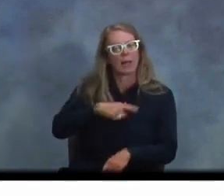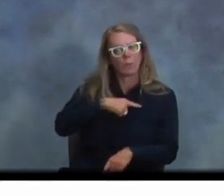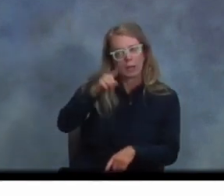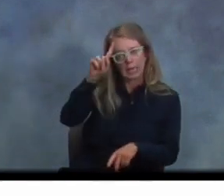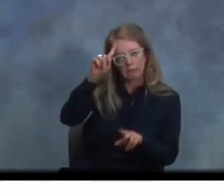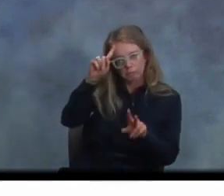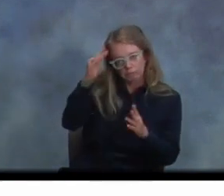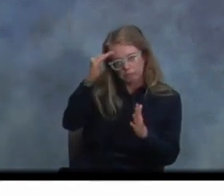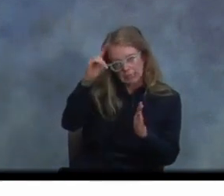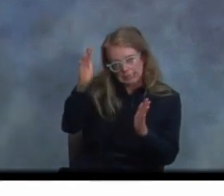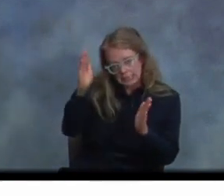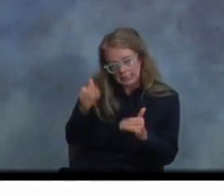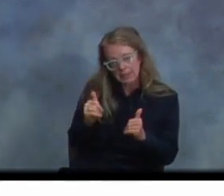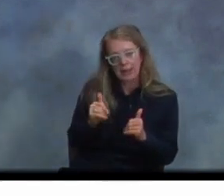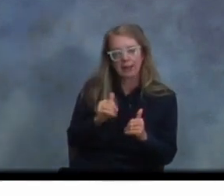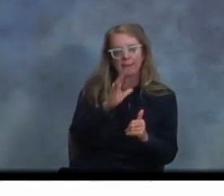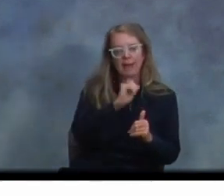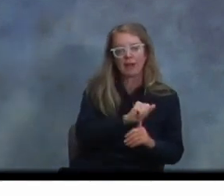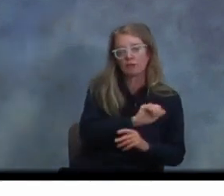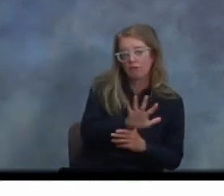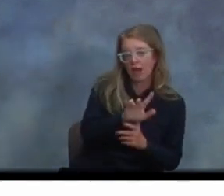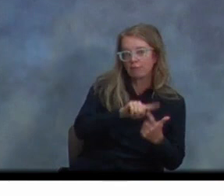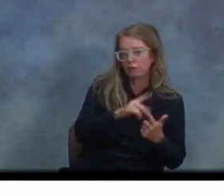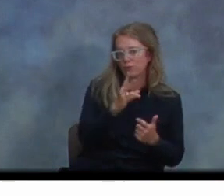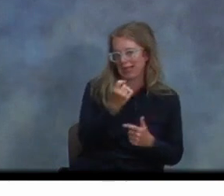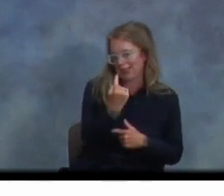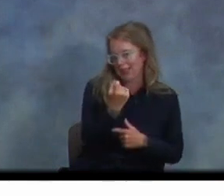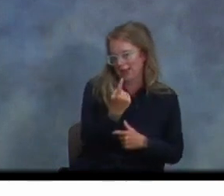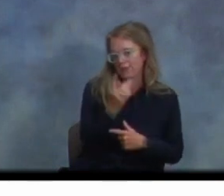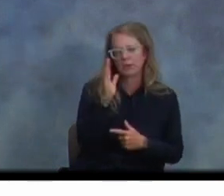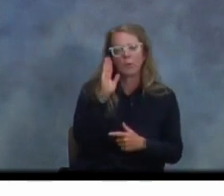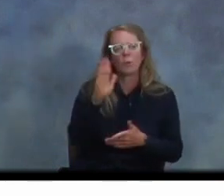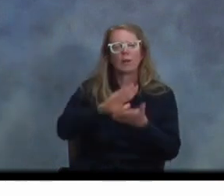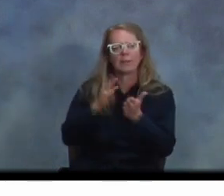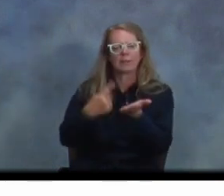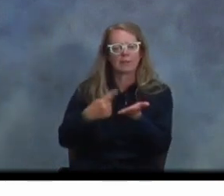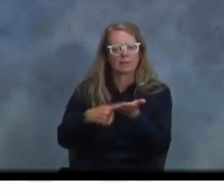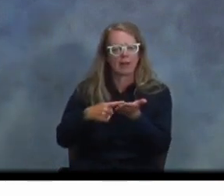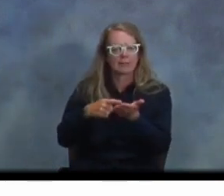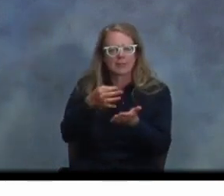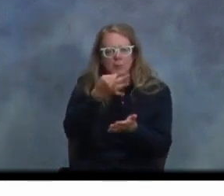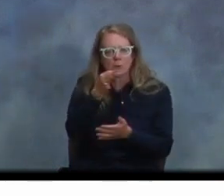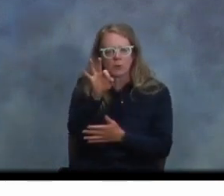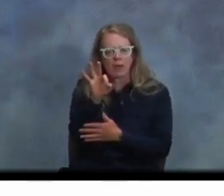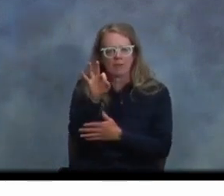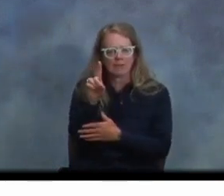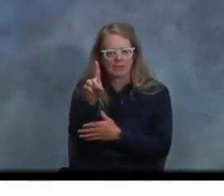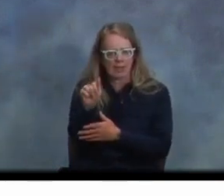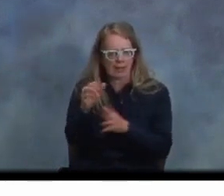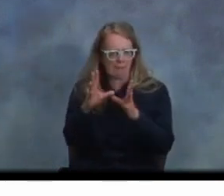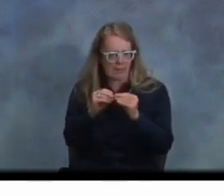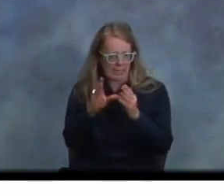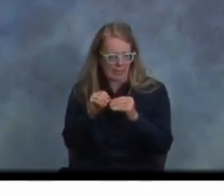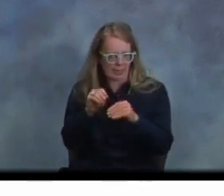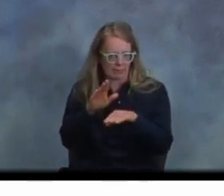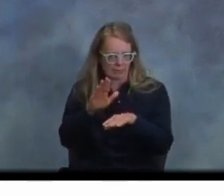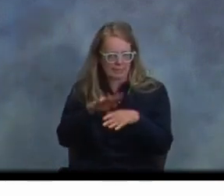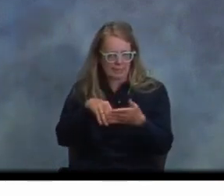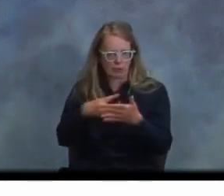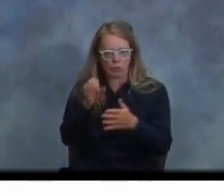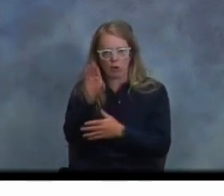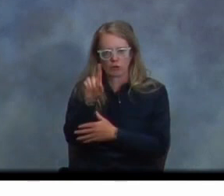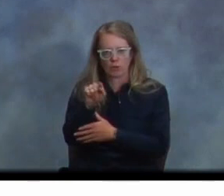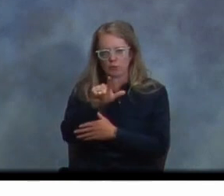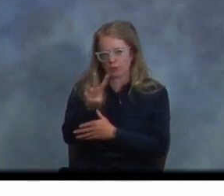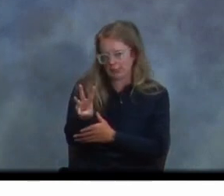11-year-olds to be discussed at an upcoming FDA meeting, which is scheduled for October 26th, and may see their